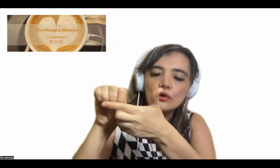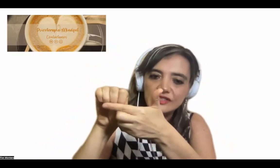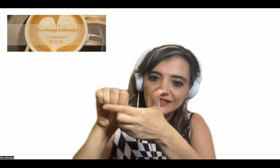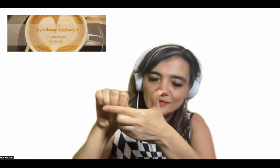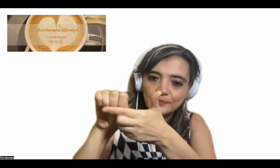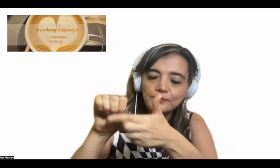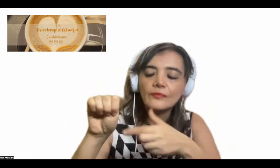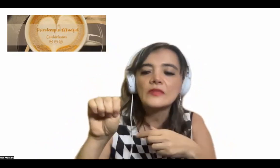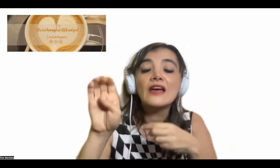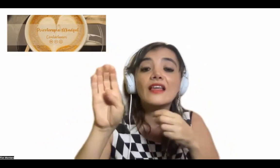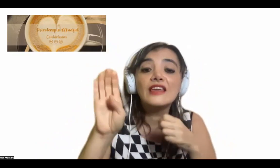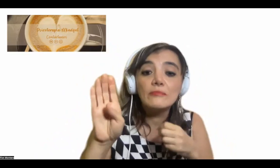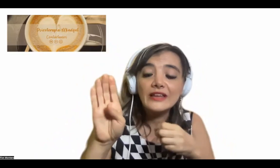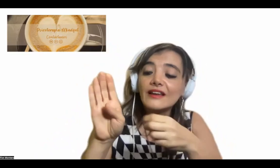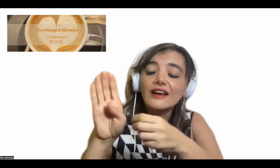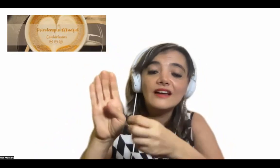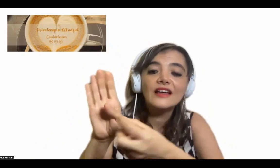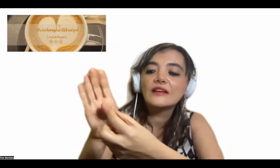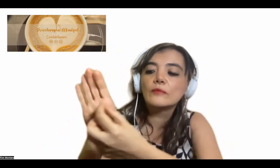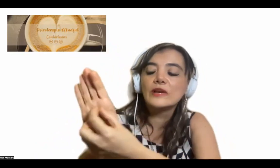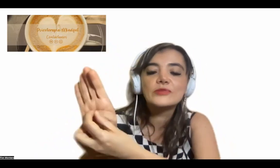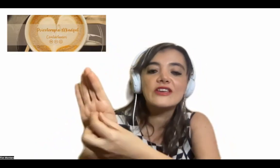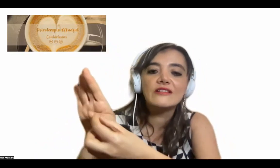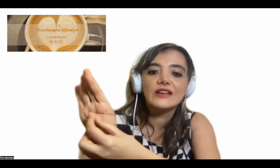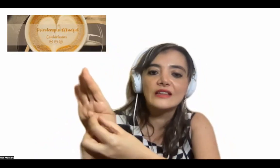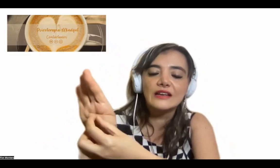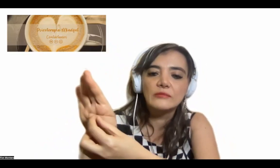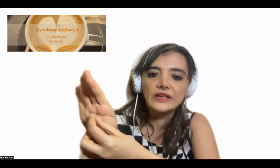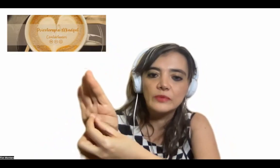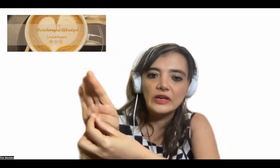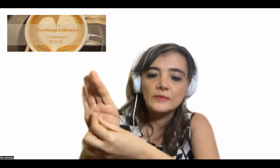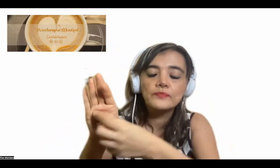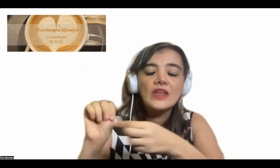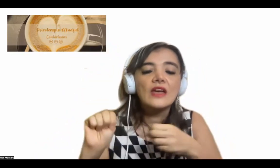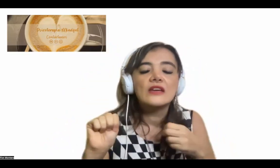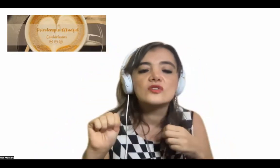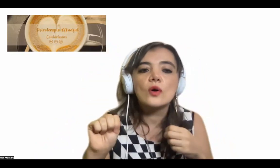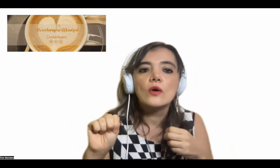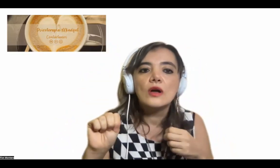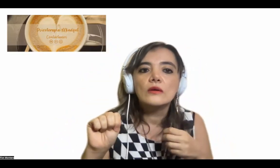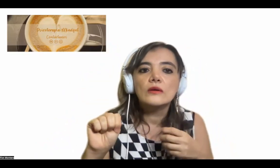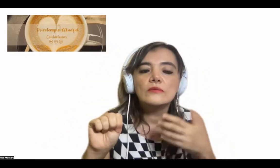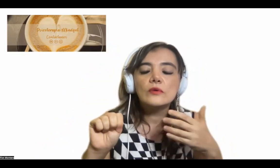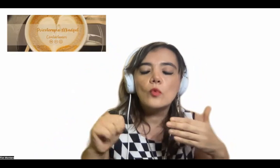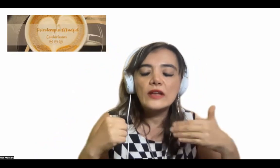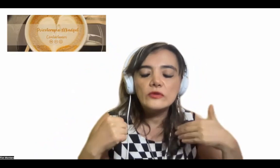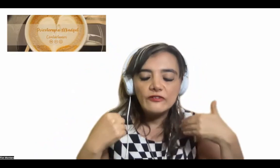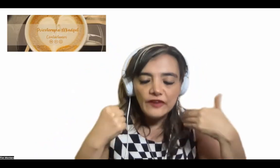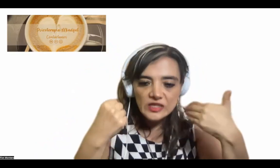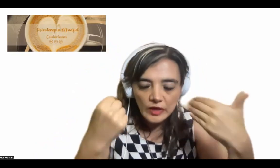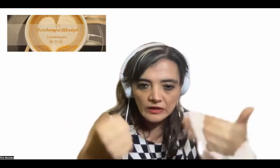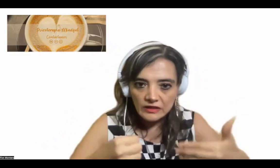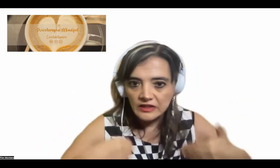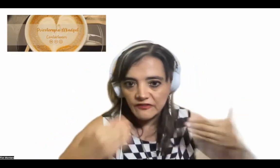your neocortex. The amygdala lives here in the limbic brain. So when